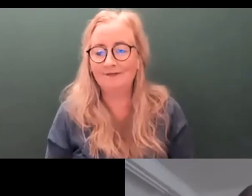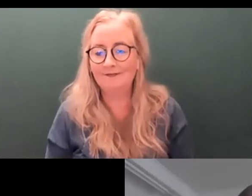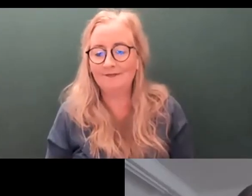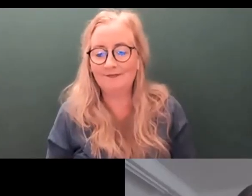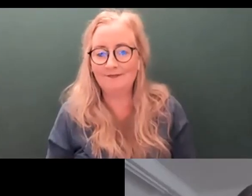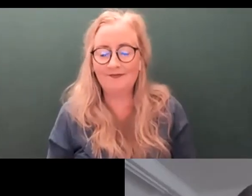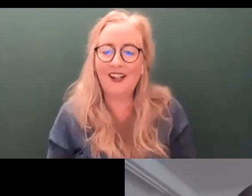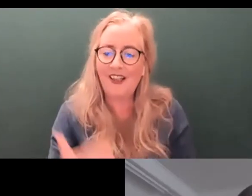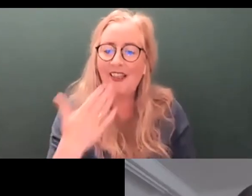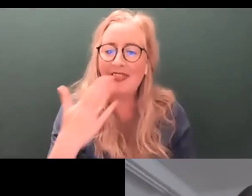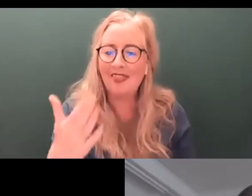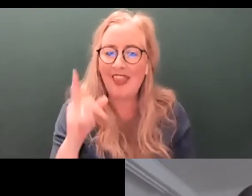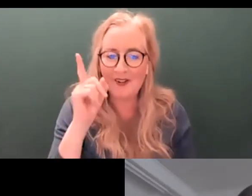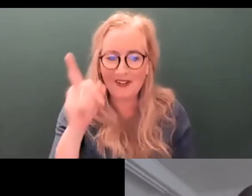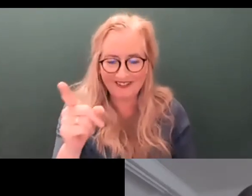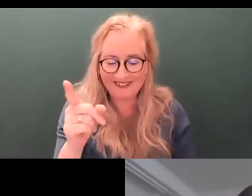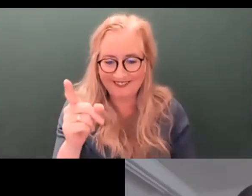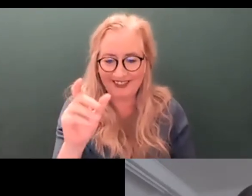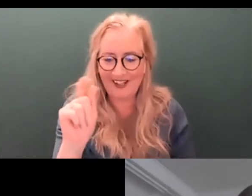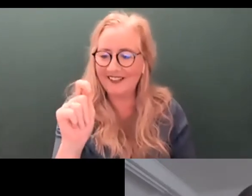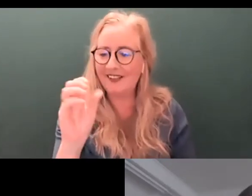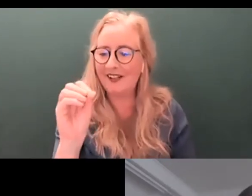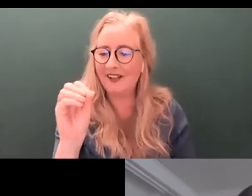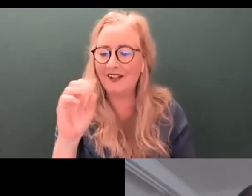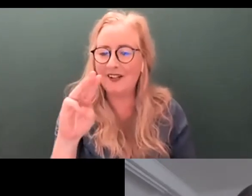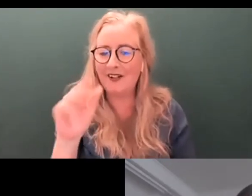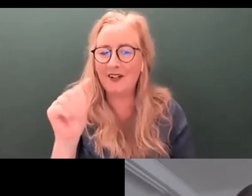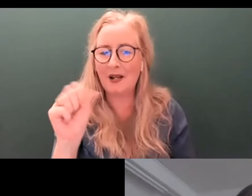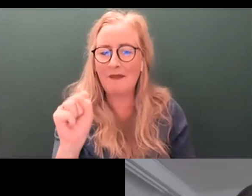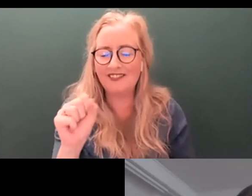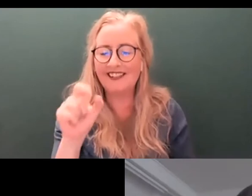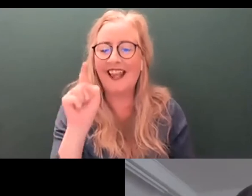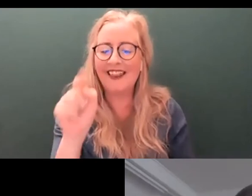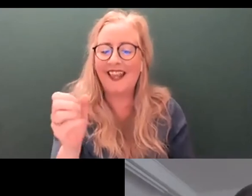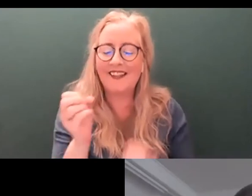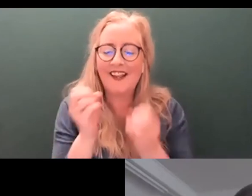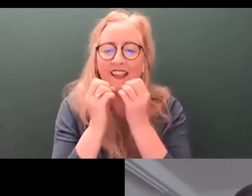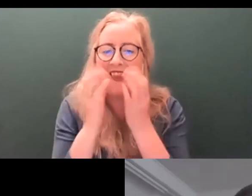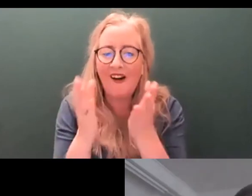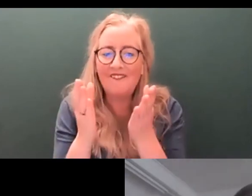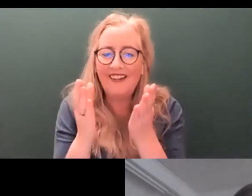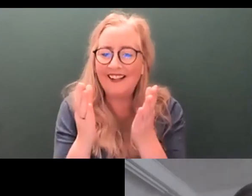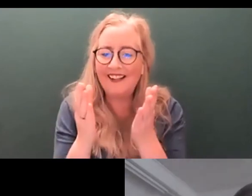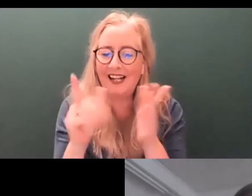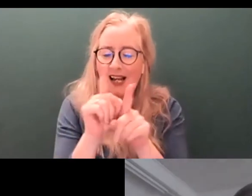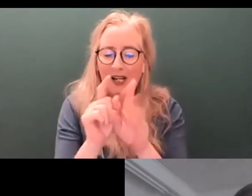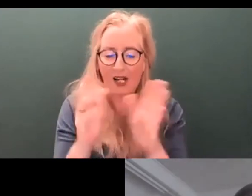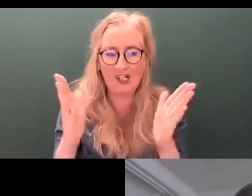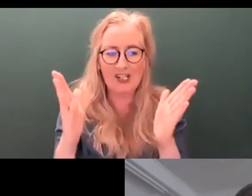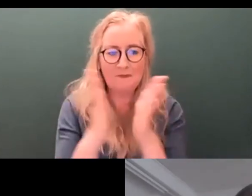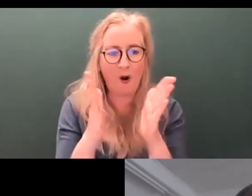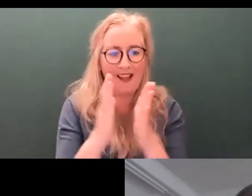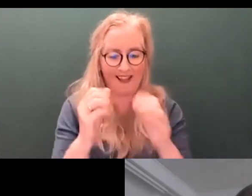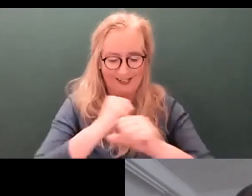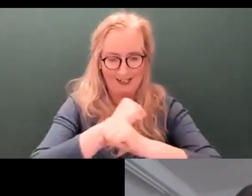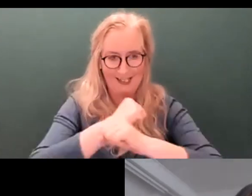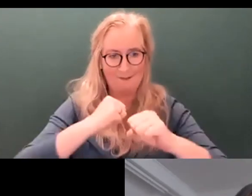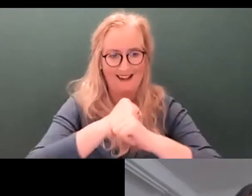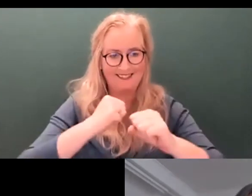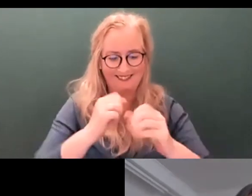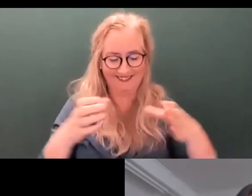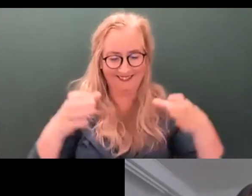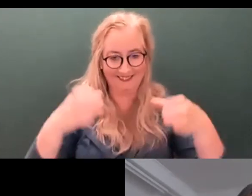Thank you so much, Tomas, and that's a lovely sort of that that small space where people are are